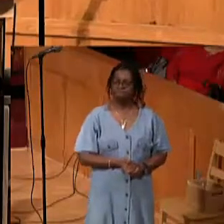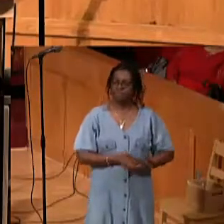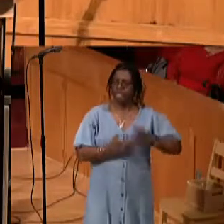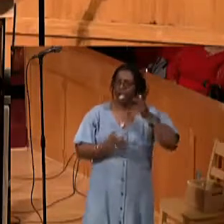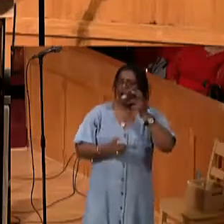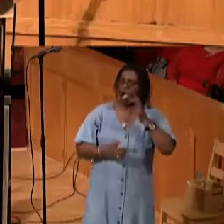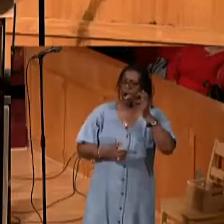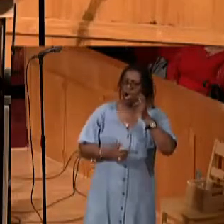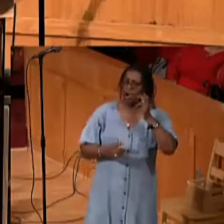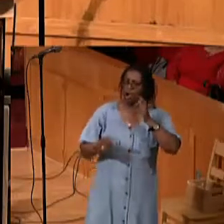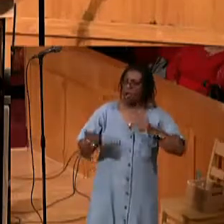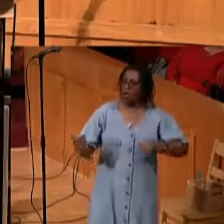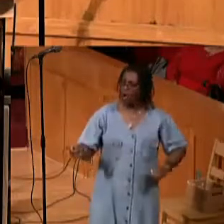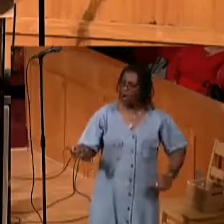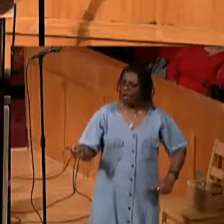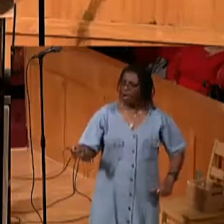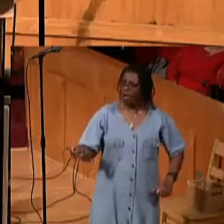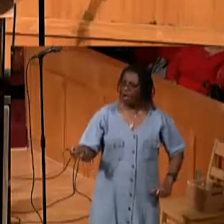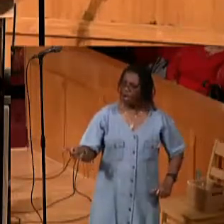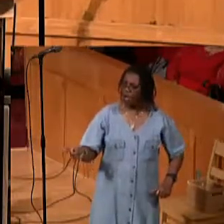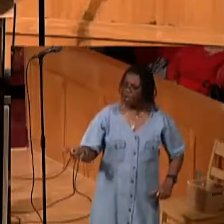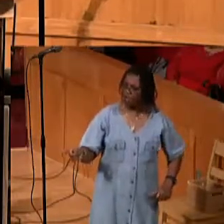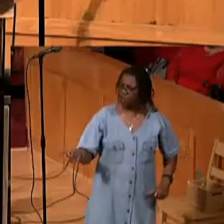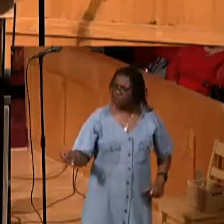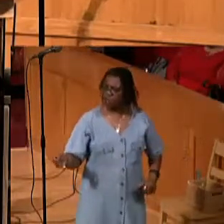her saying, MF, this.